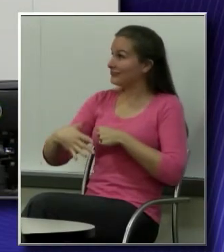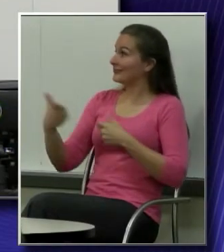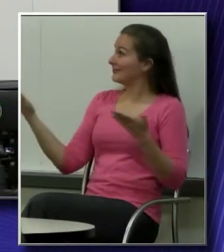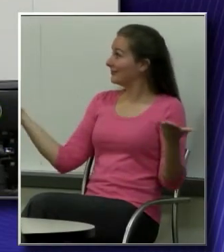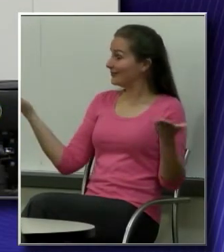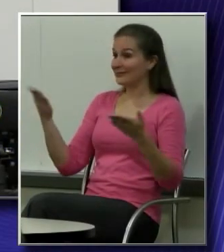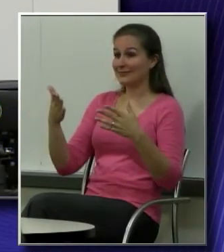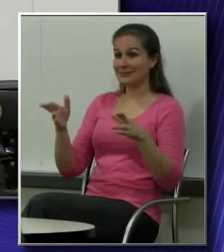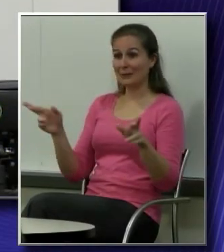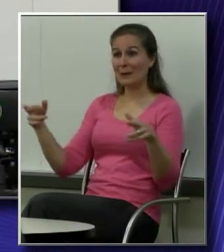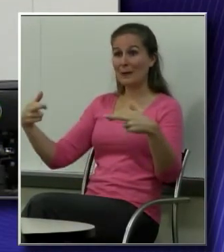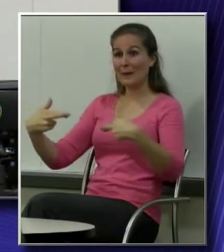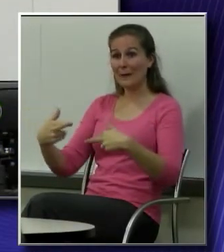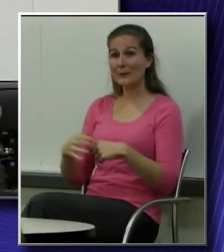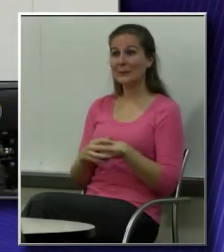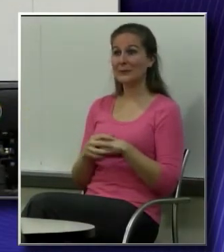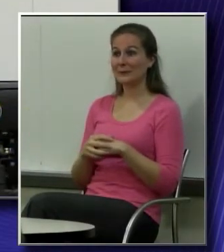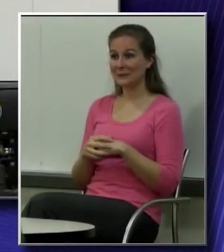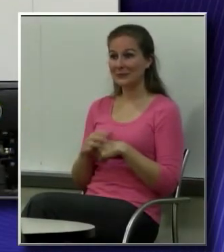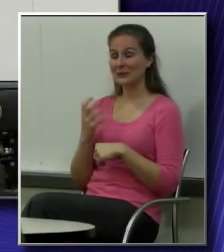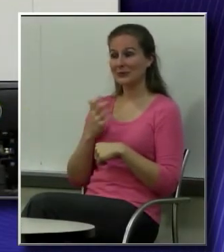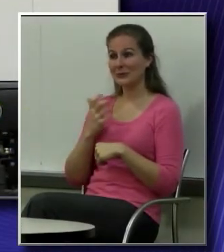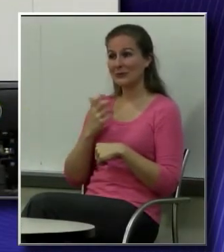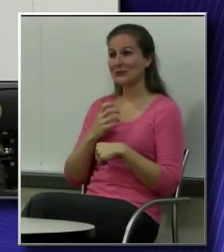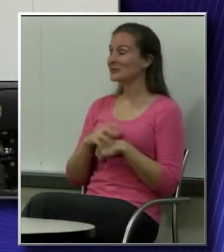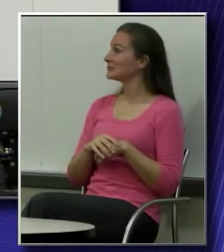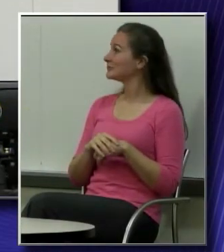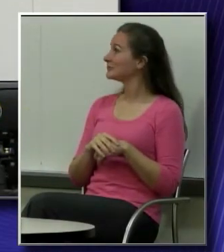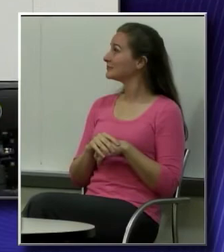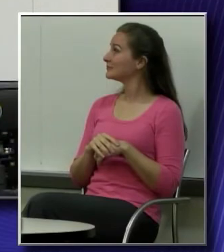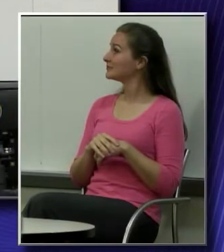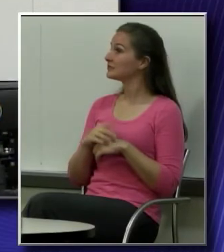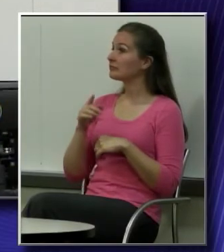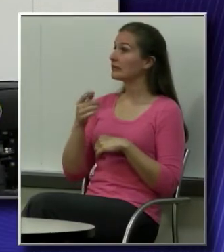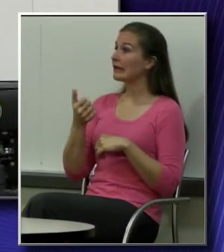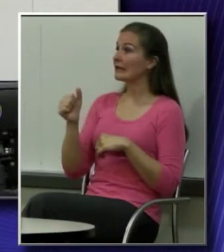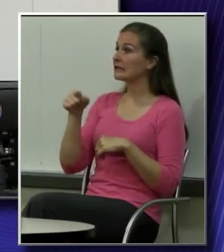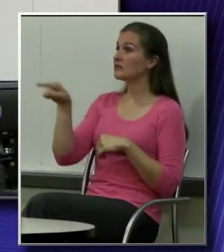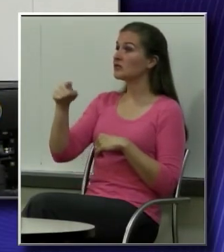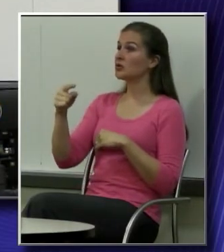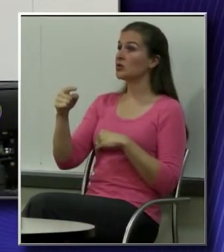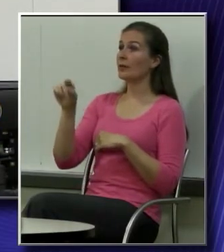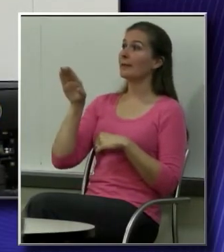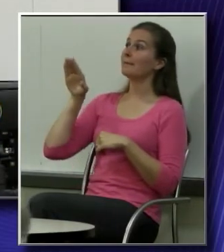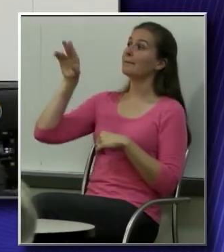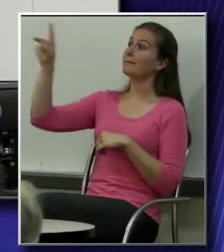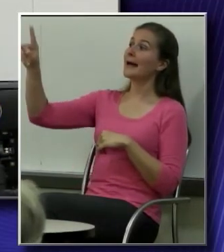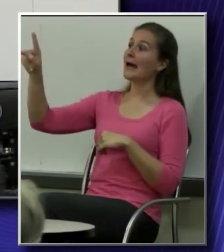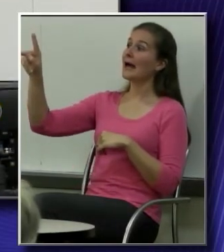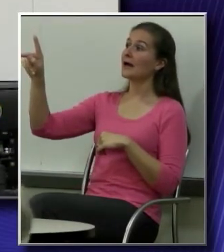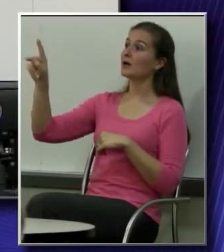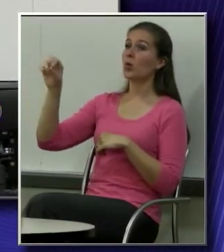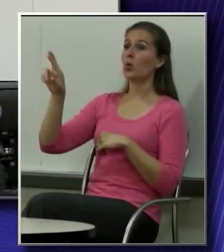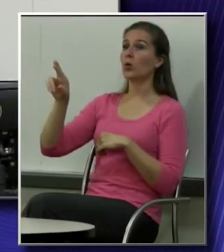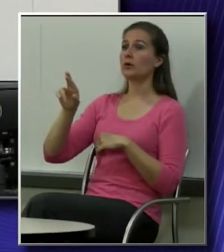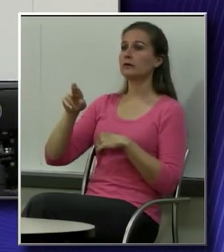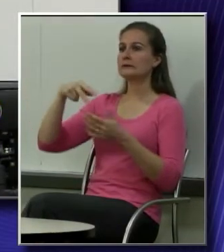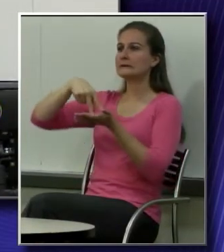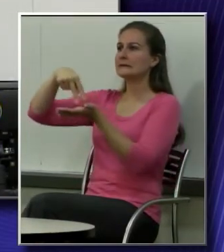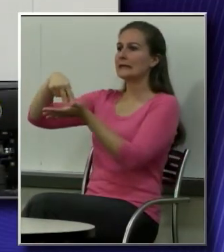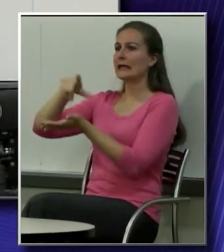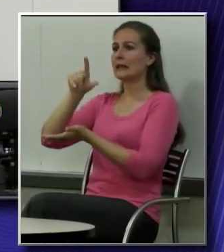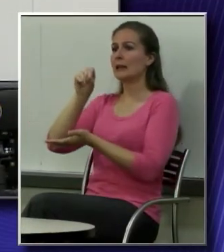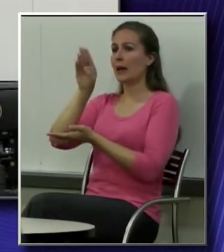evening. For those of you in the back of the room and in the lobby, we do have an overflow room. The